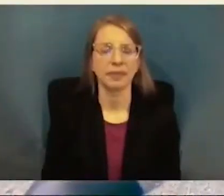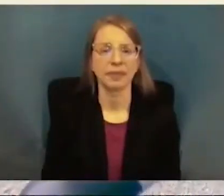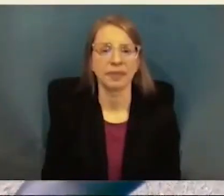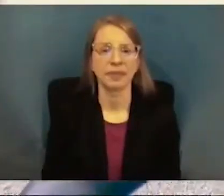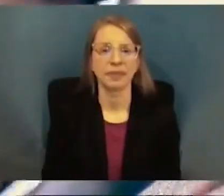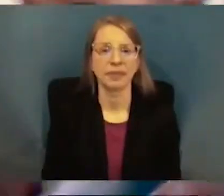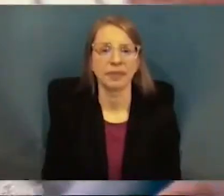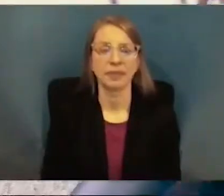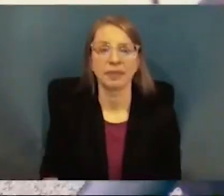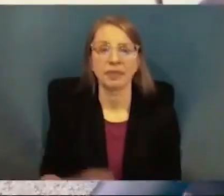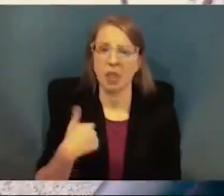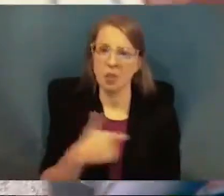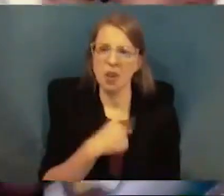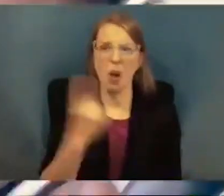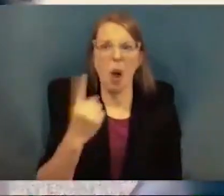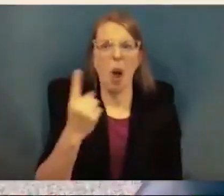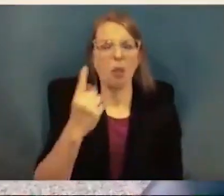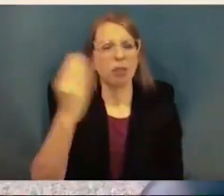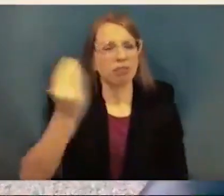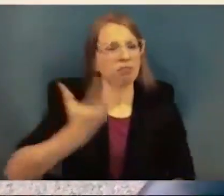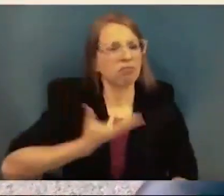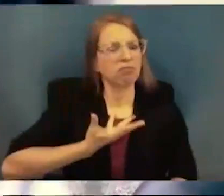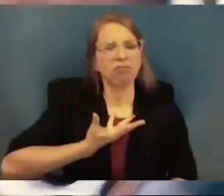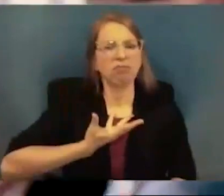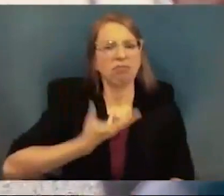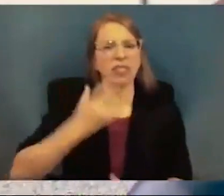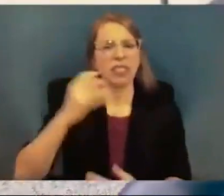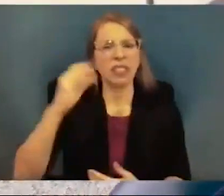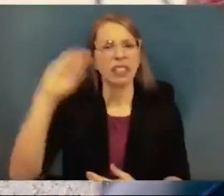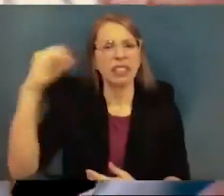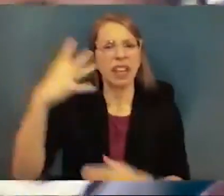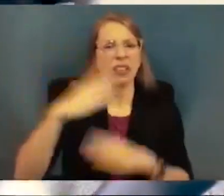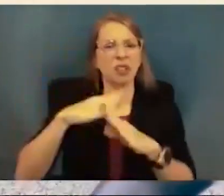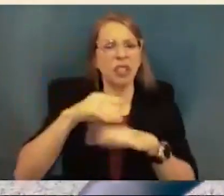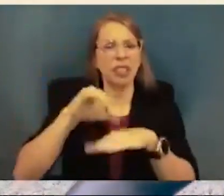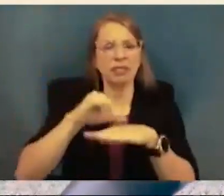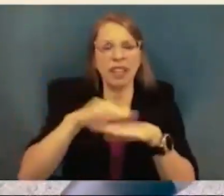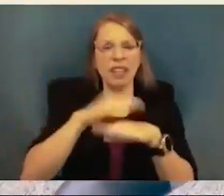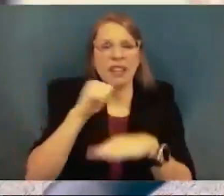We were always told that sunscreen was not for African Americans.